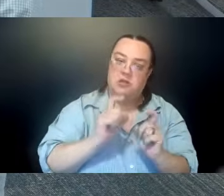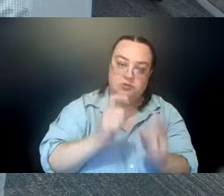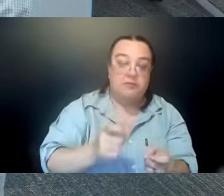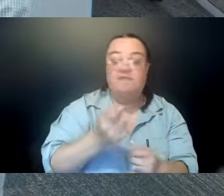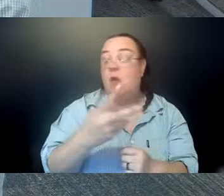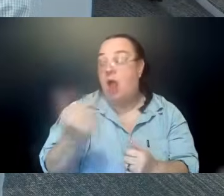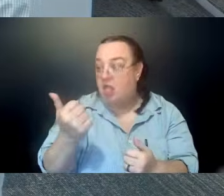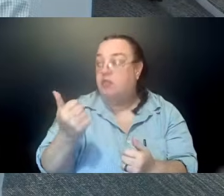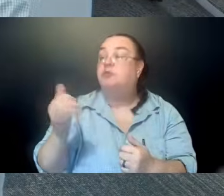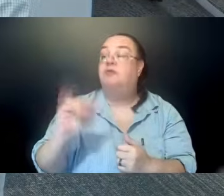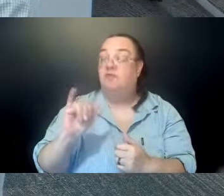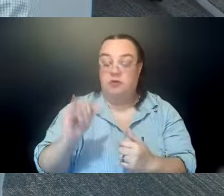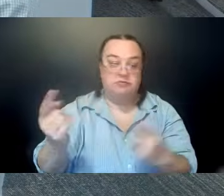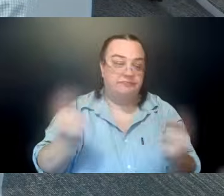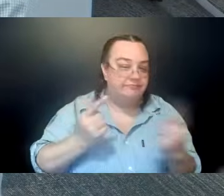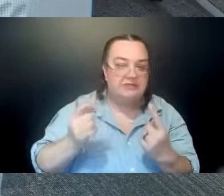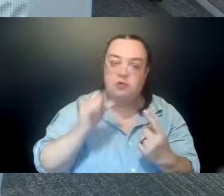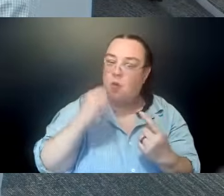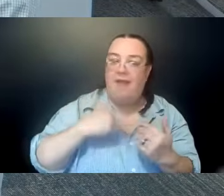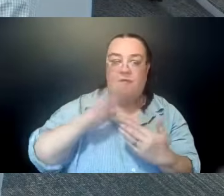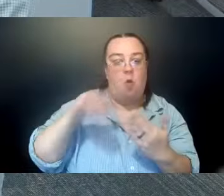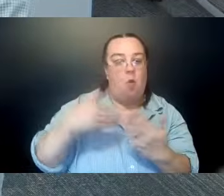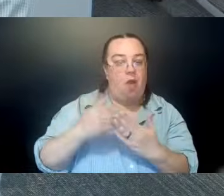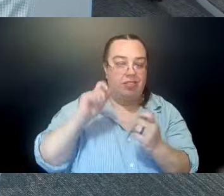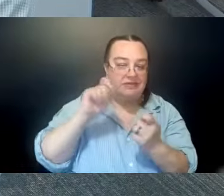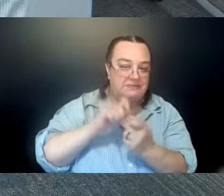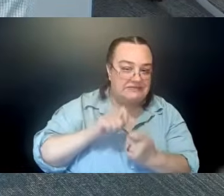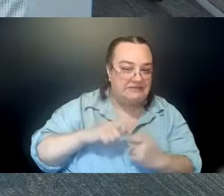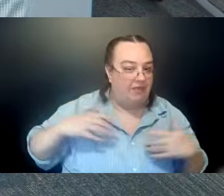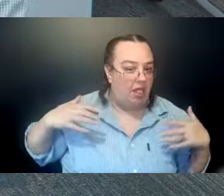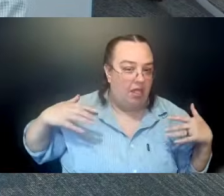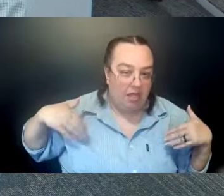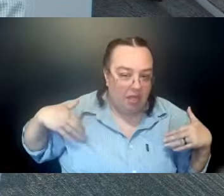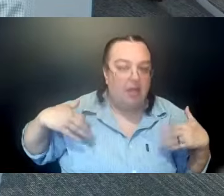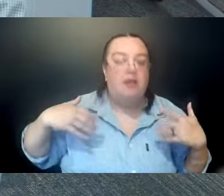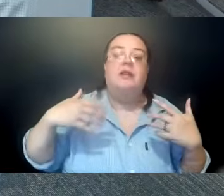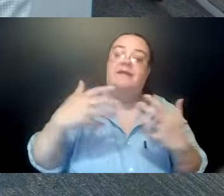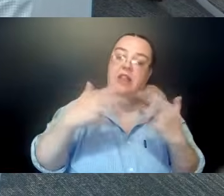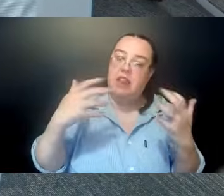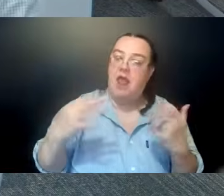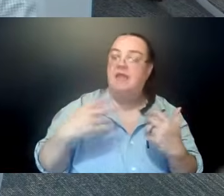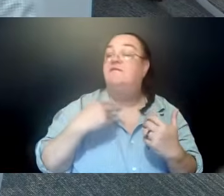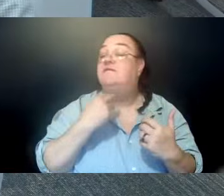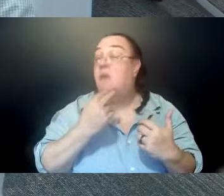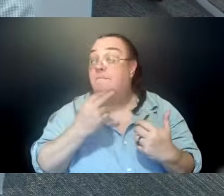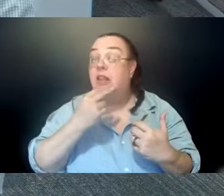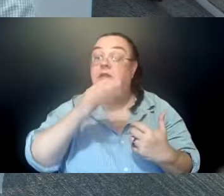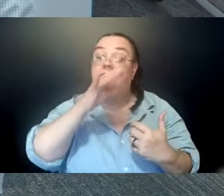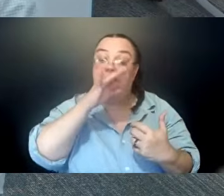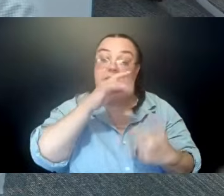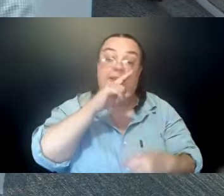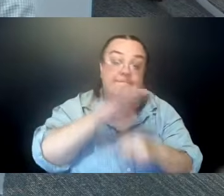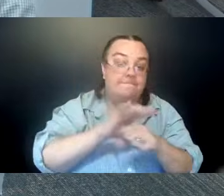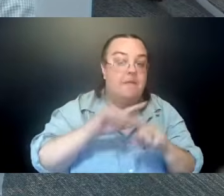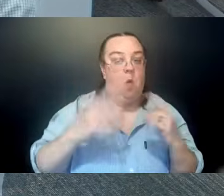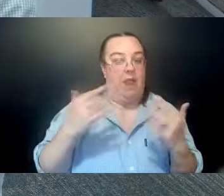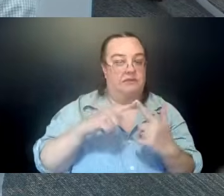stepped forward. We don't have all the details yet. There've been a lot of verbal commitments, but we wait until the